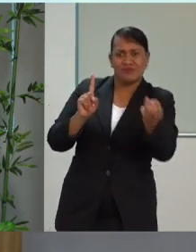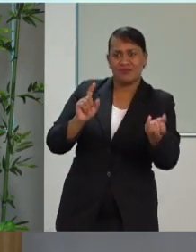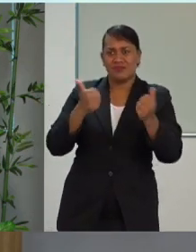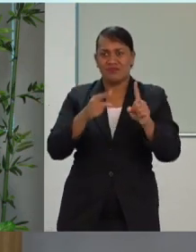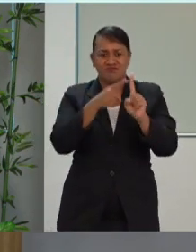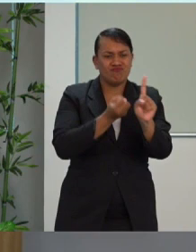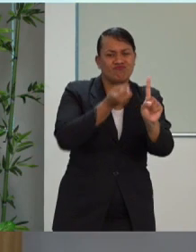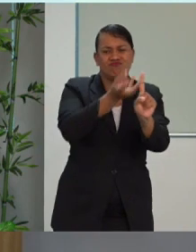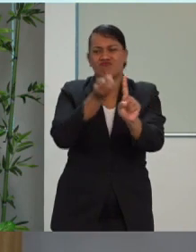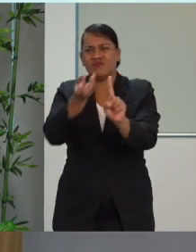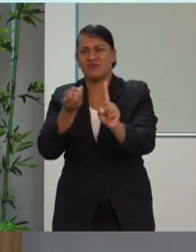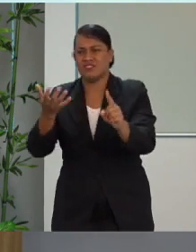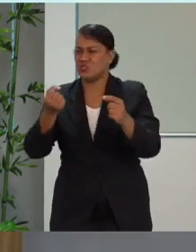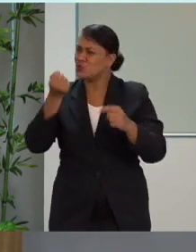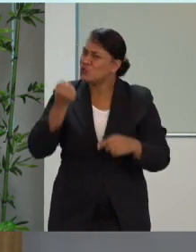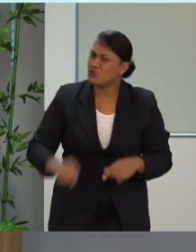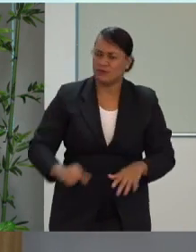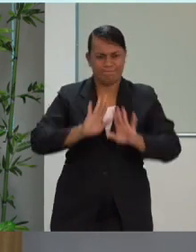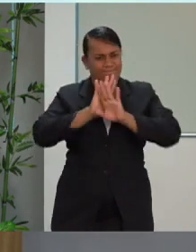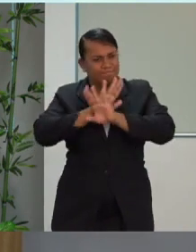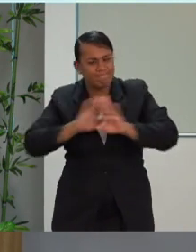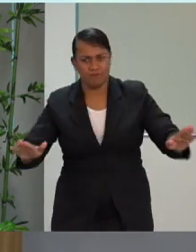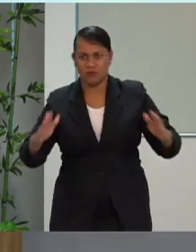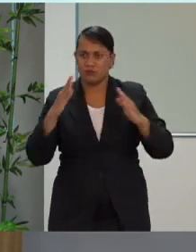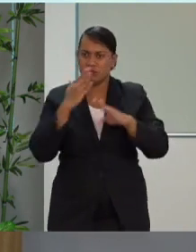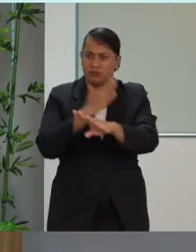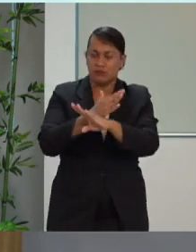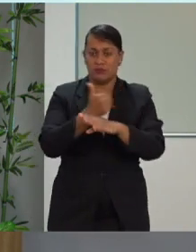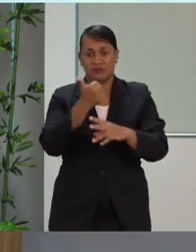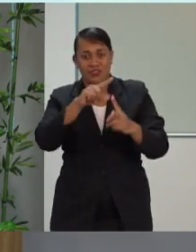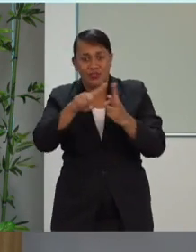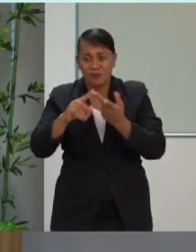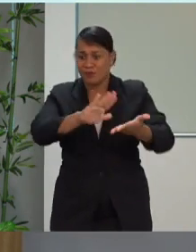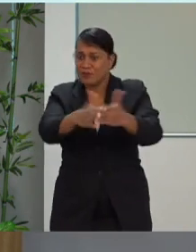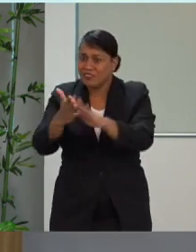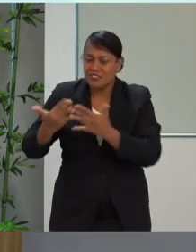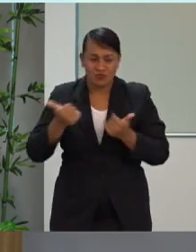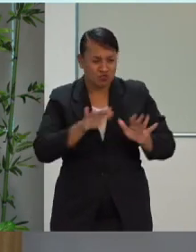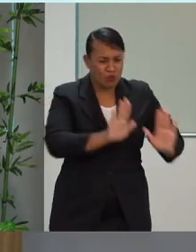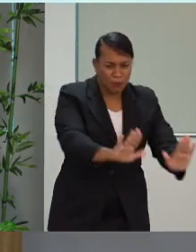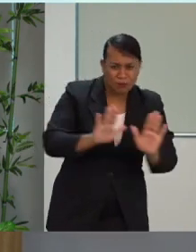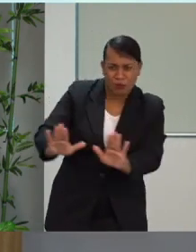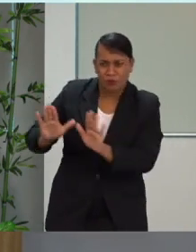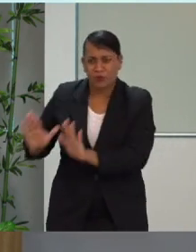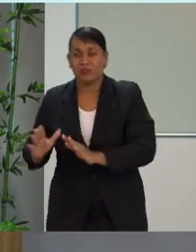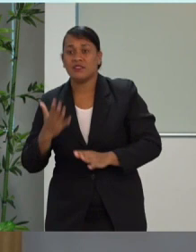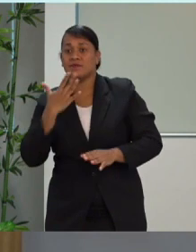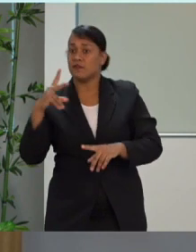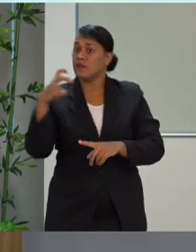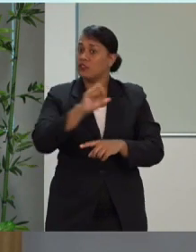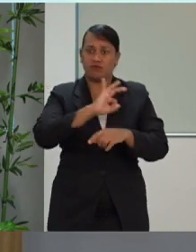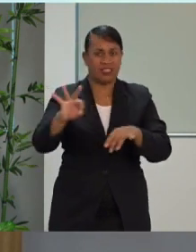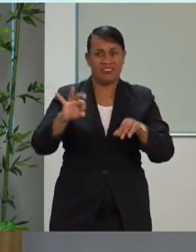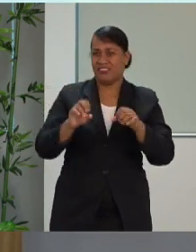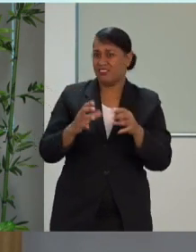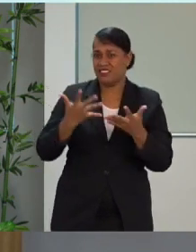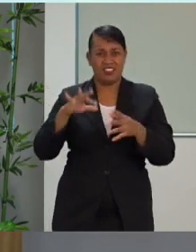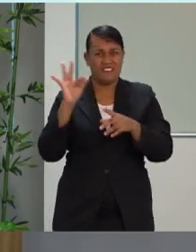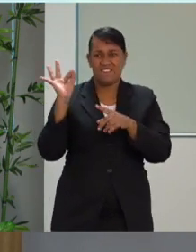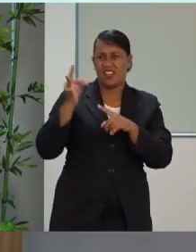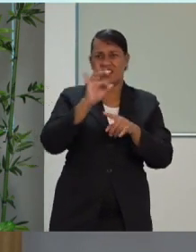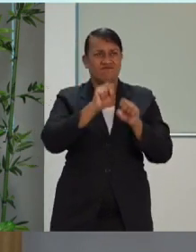another, and from one community to another. The virus doesn't fly, the virus doesn't